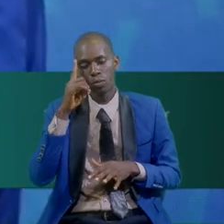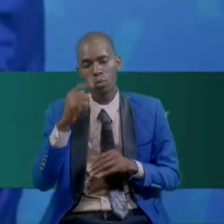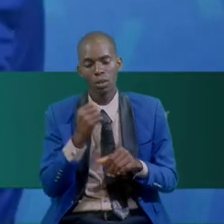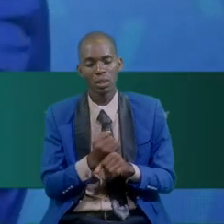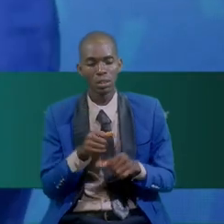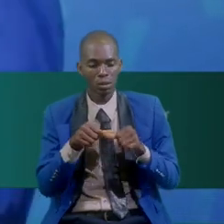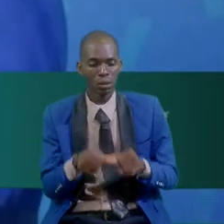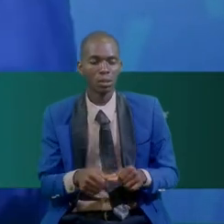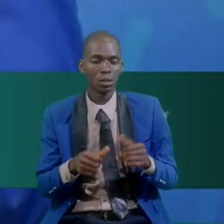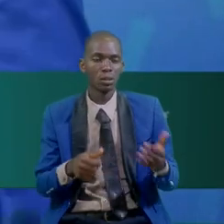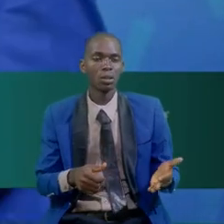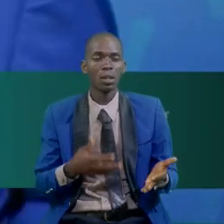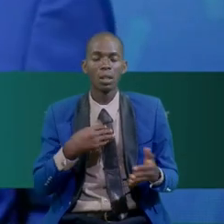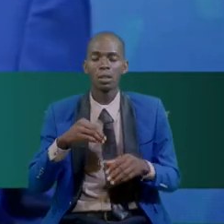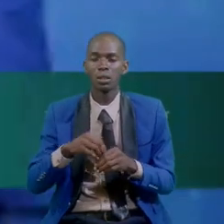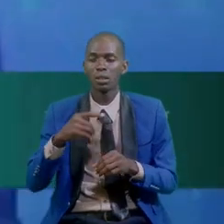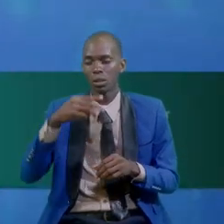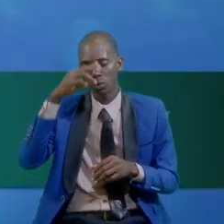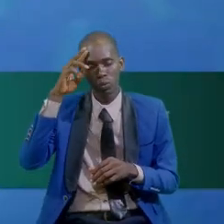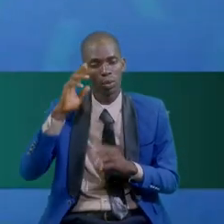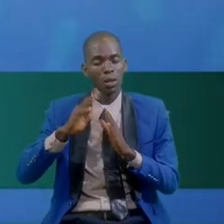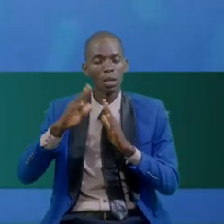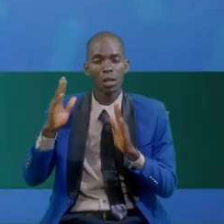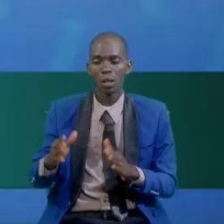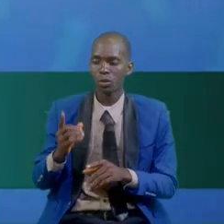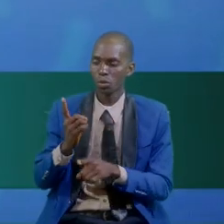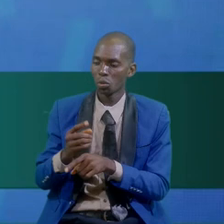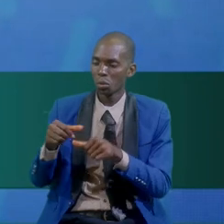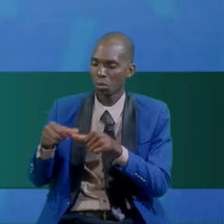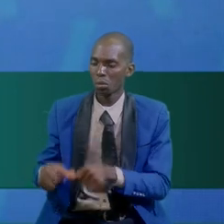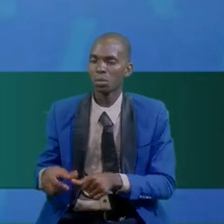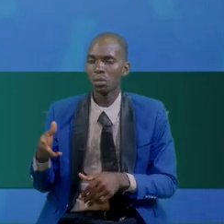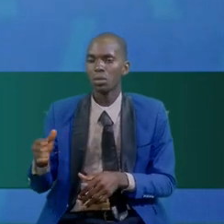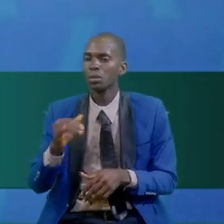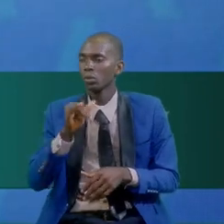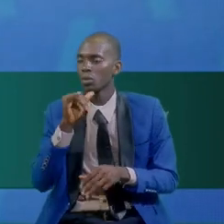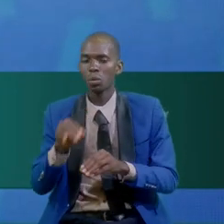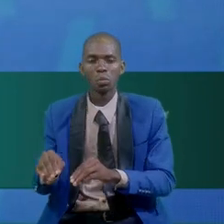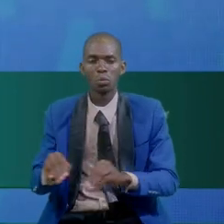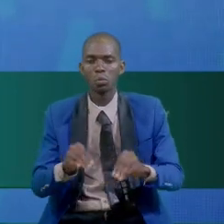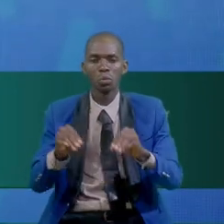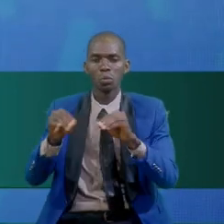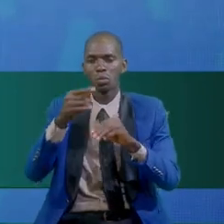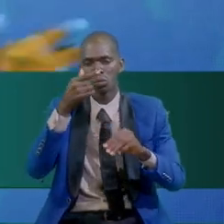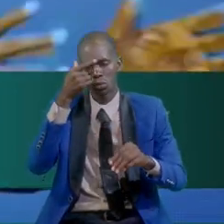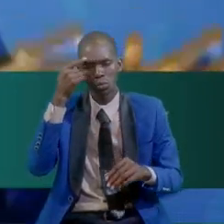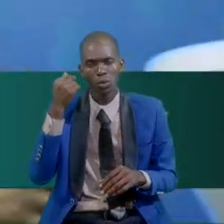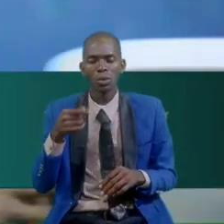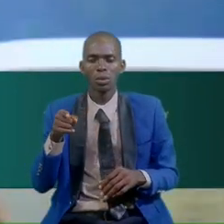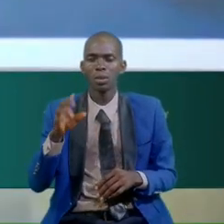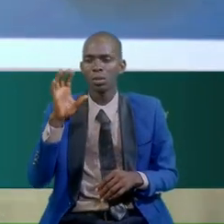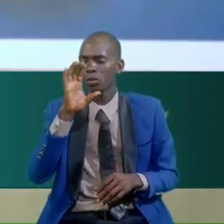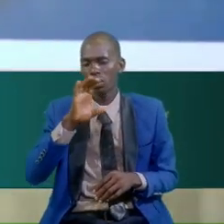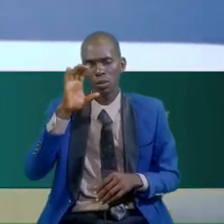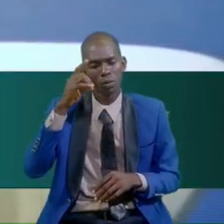widow's house, just there. He didn't even have the chance to walk around the compound because they were searching for that man. I was